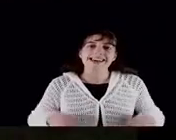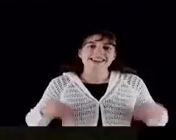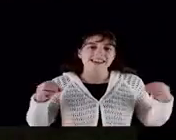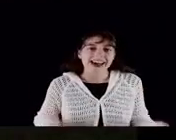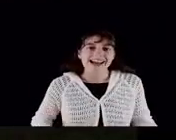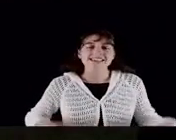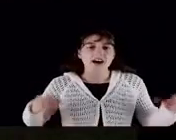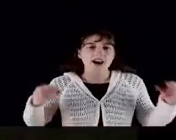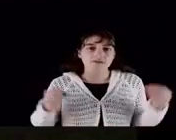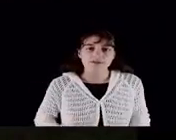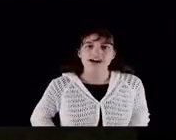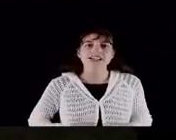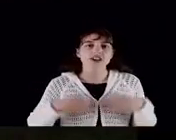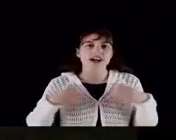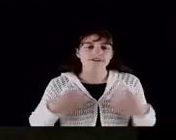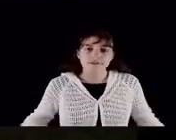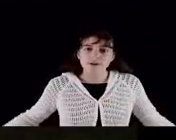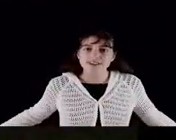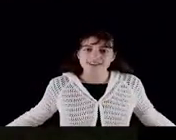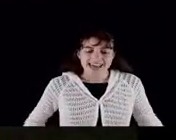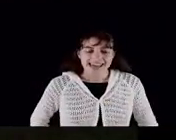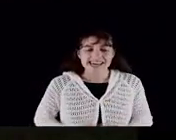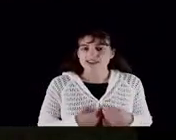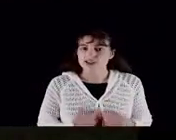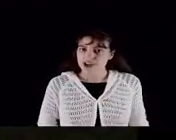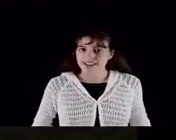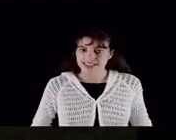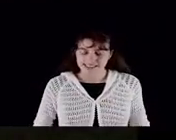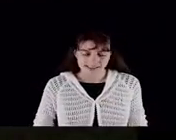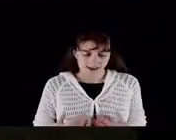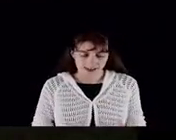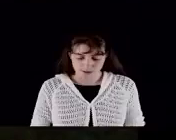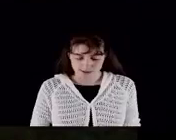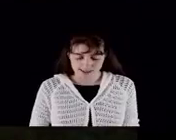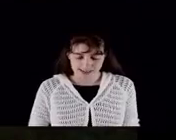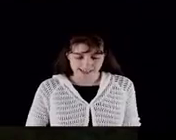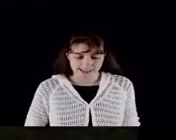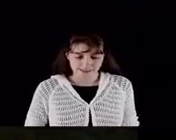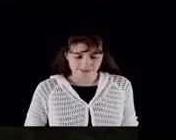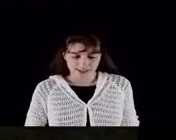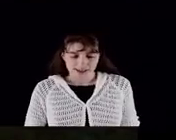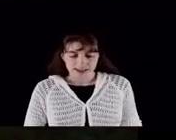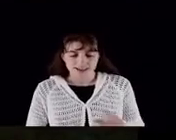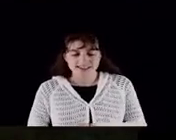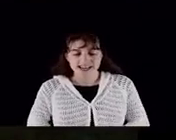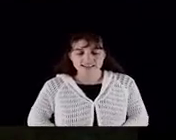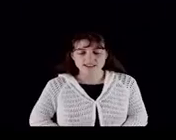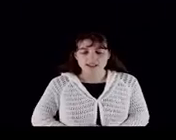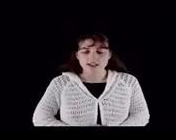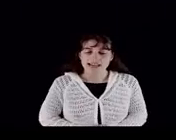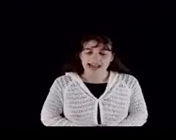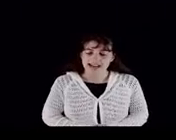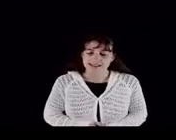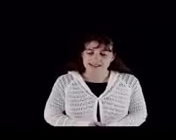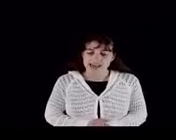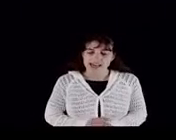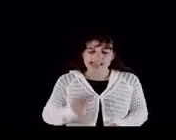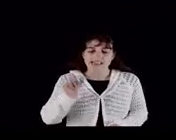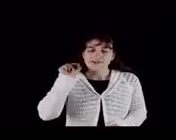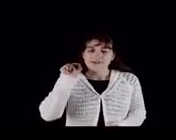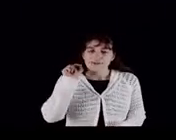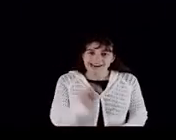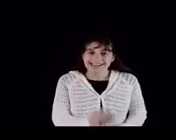the light of Christ shine forth in the darkness of this world's night. Now, this next text